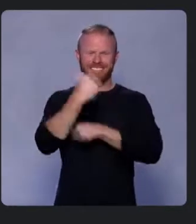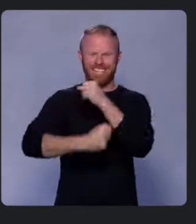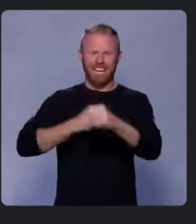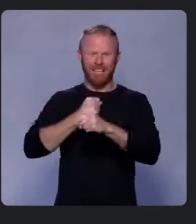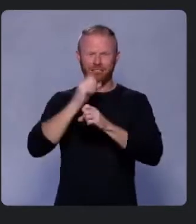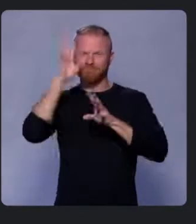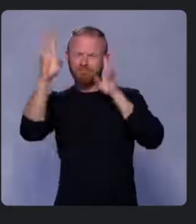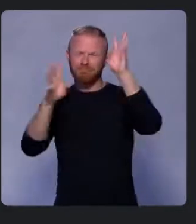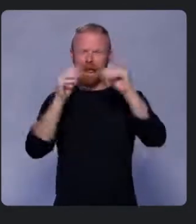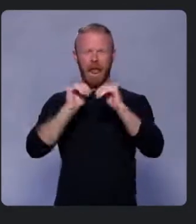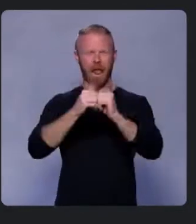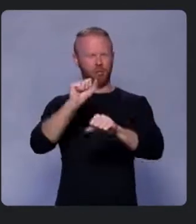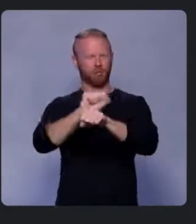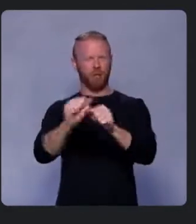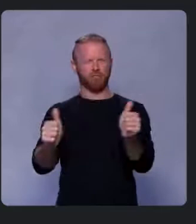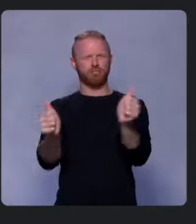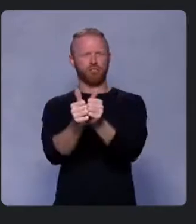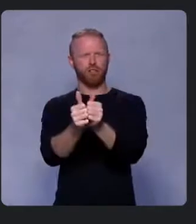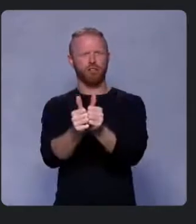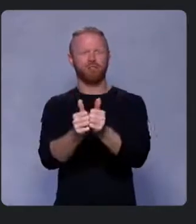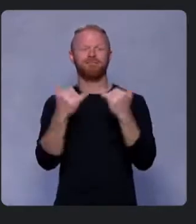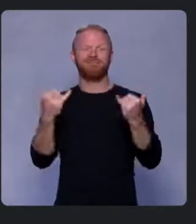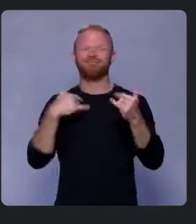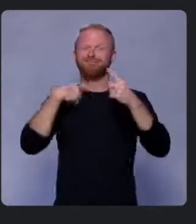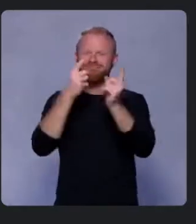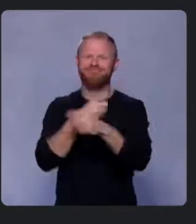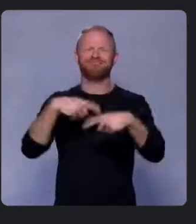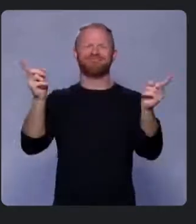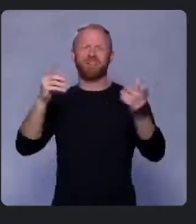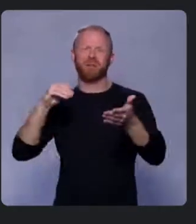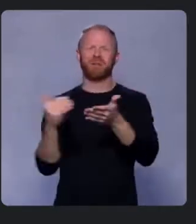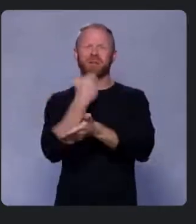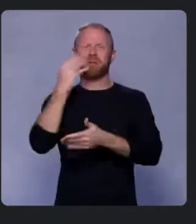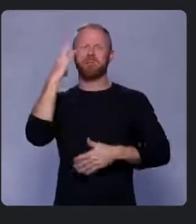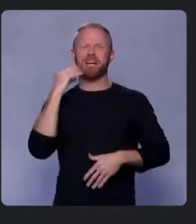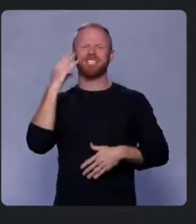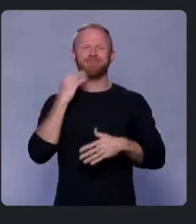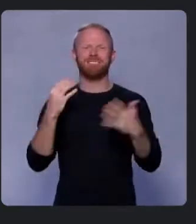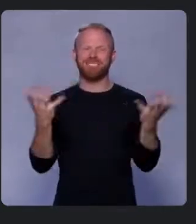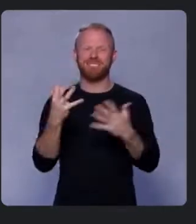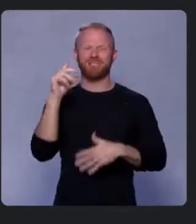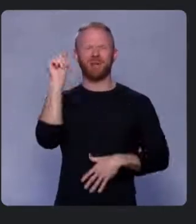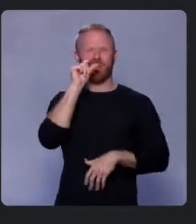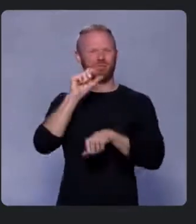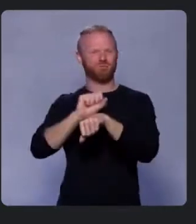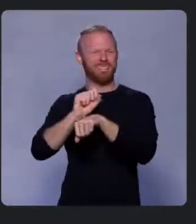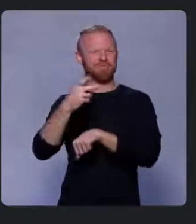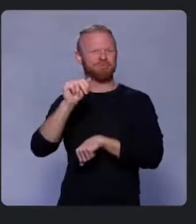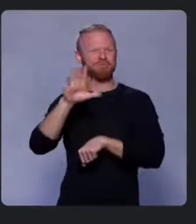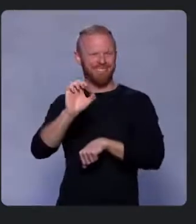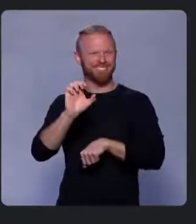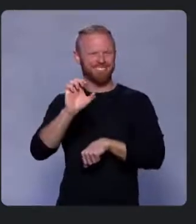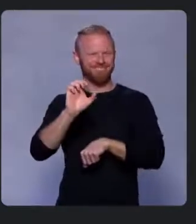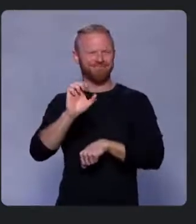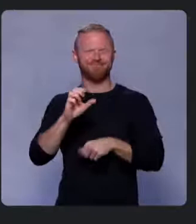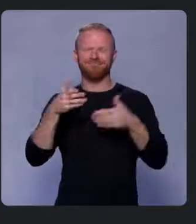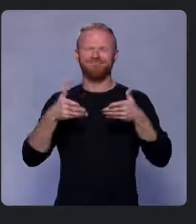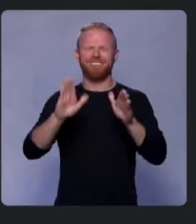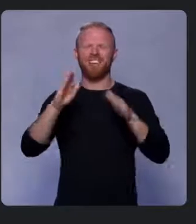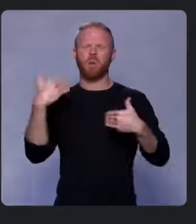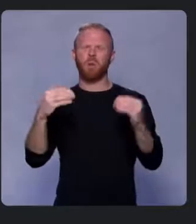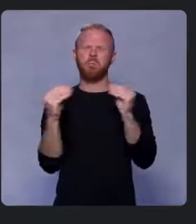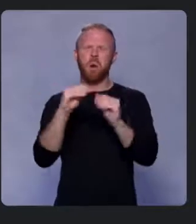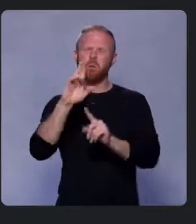together. Today, we are announcing a new experience in Google Workspace to enable richer